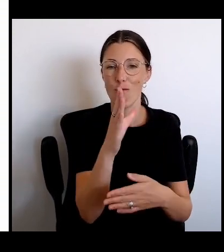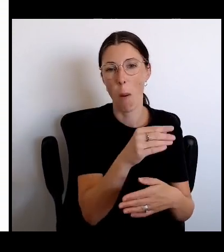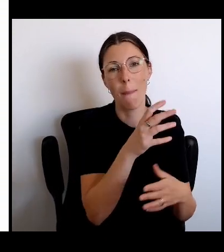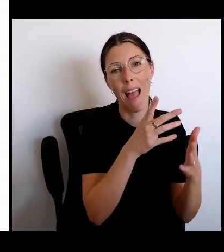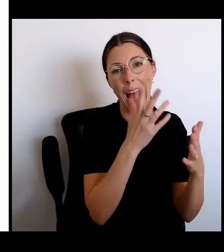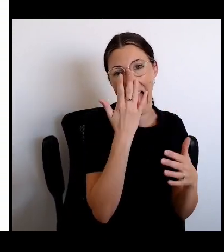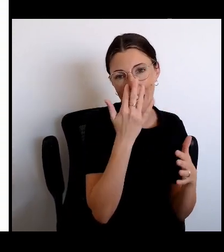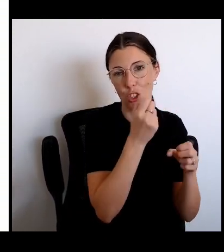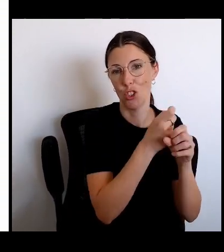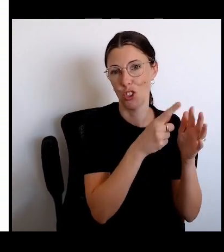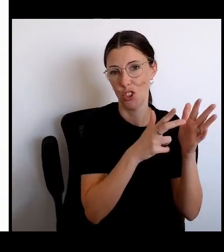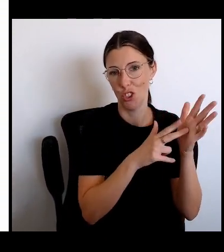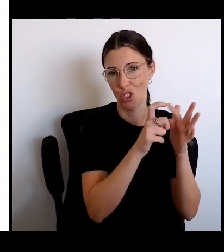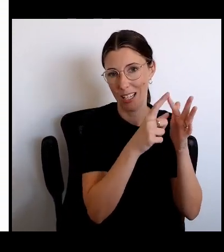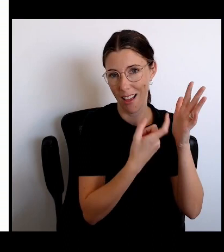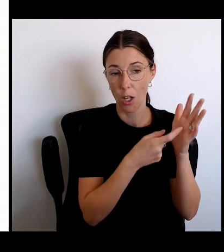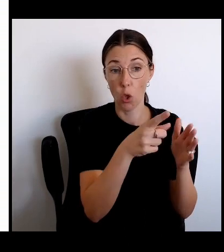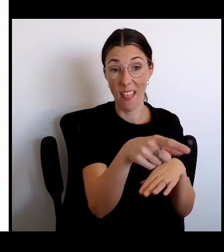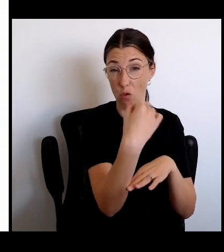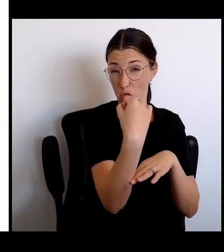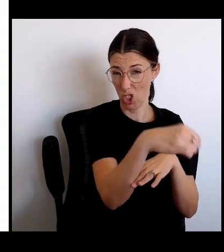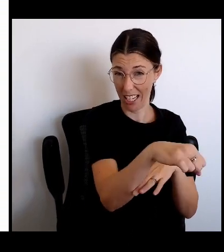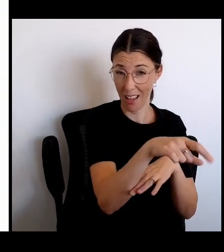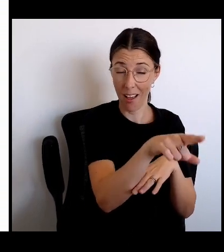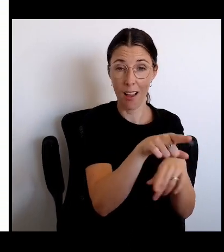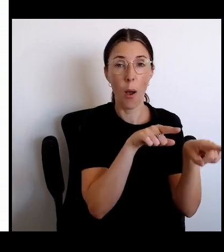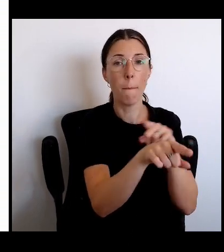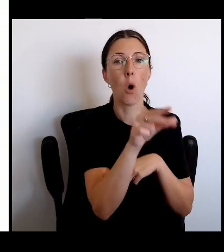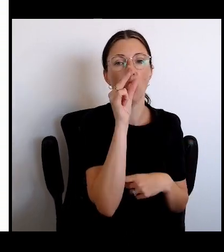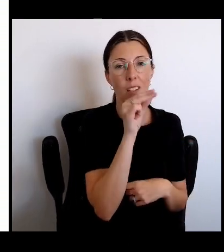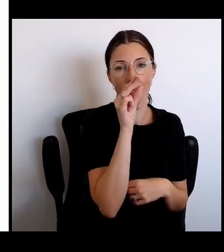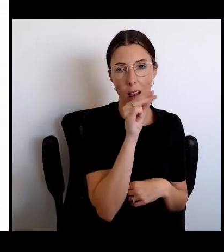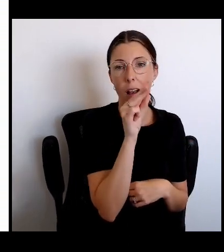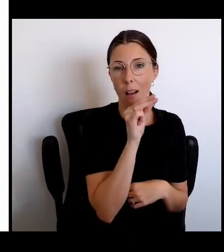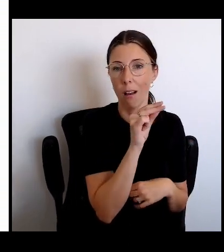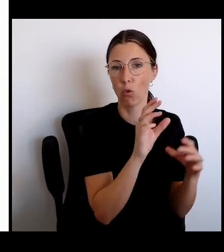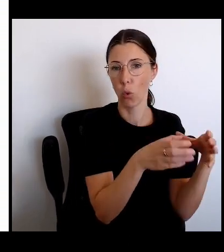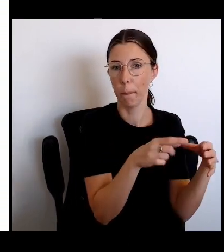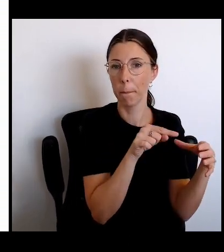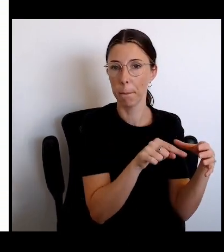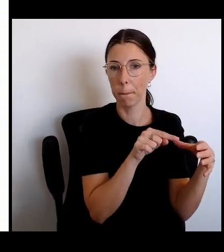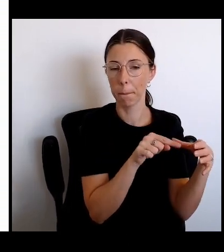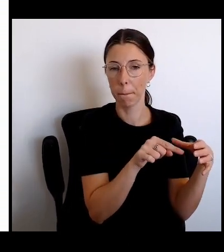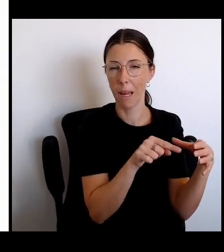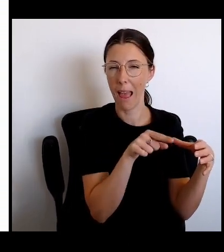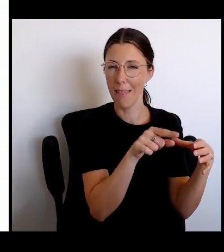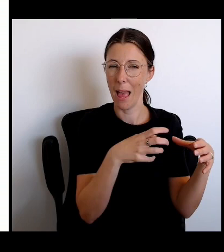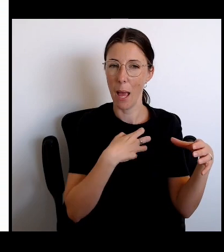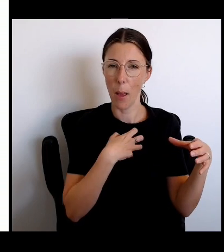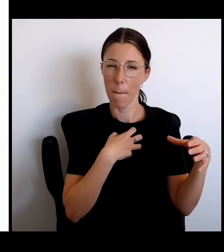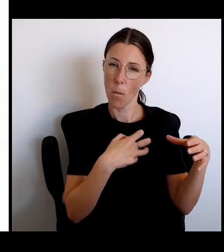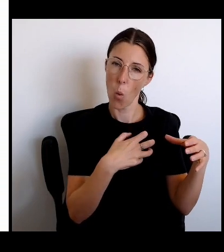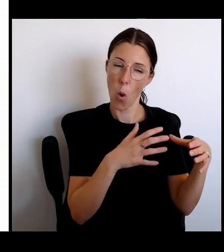rejector segment are somewhat the youngest of the segments, and they are skewed towards our year 7,